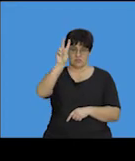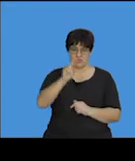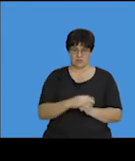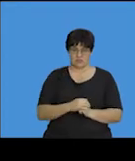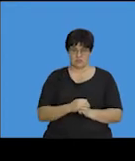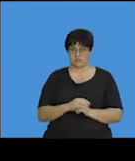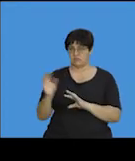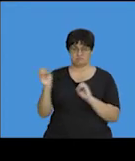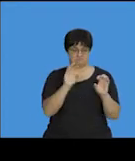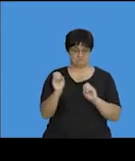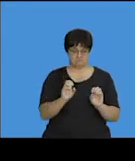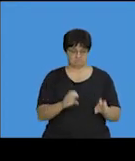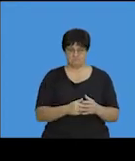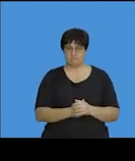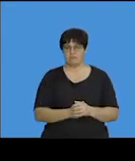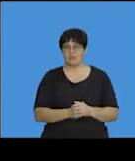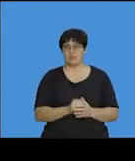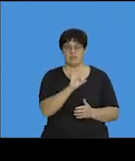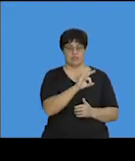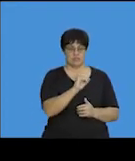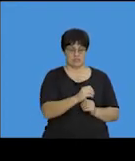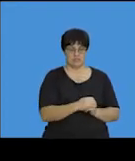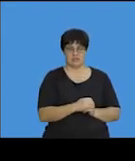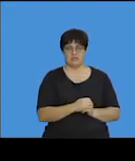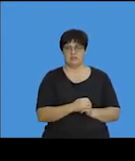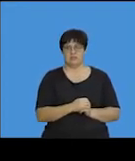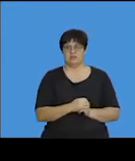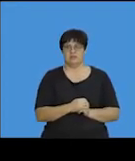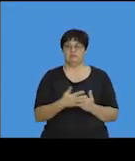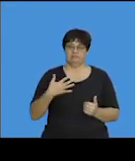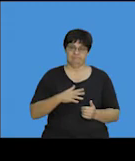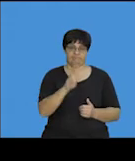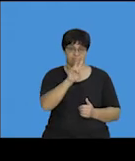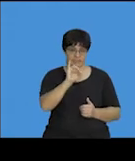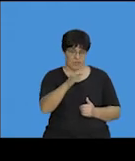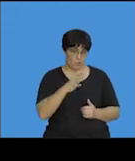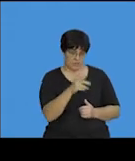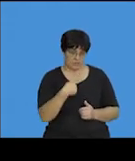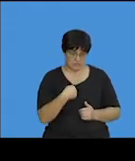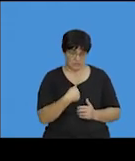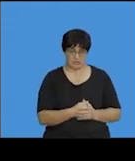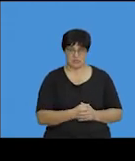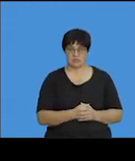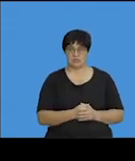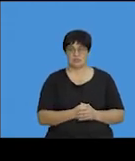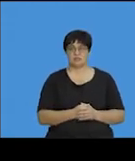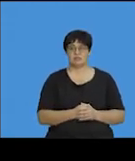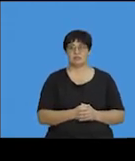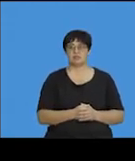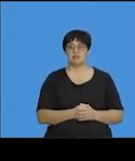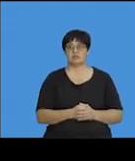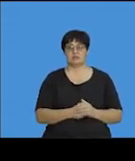squared. Substitution now. So we have 30. I want VI. This